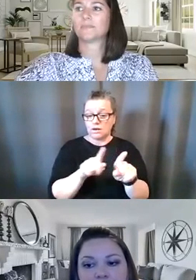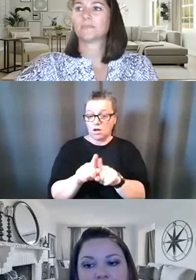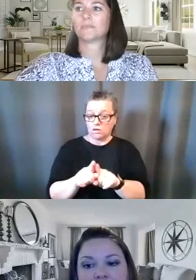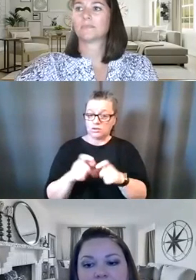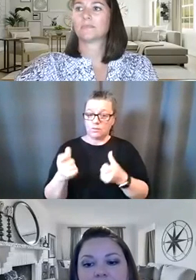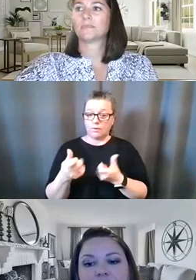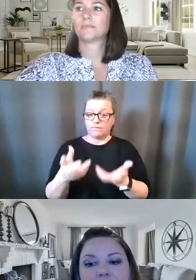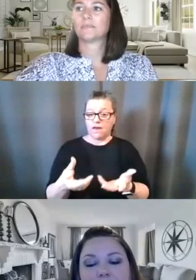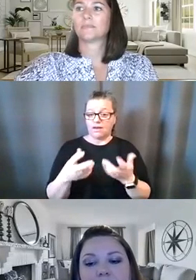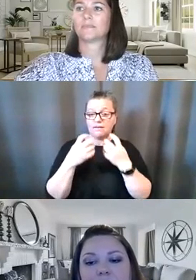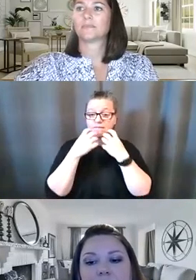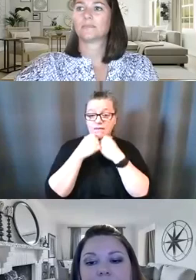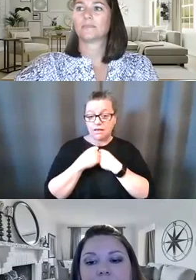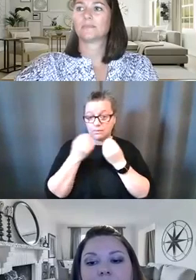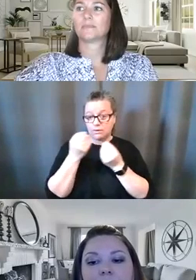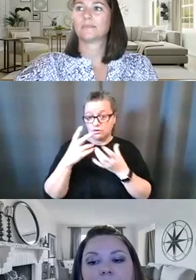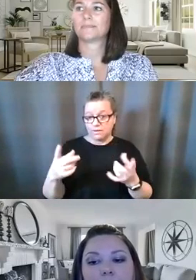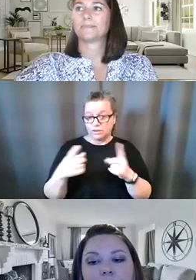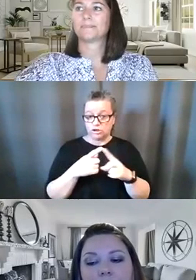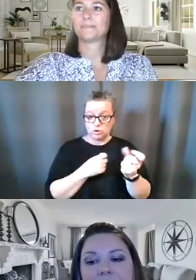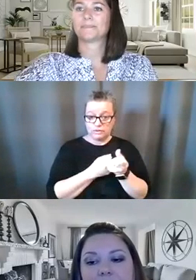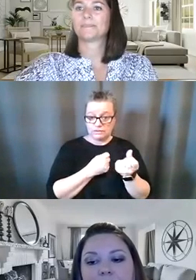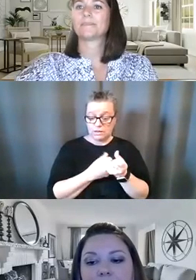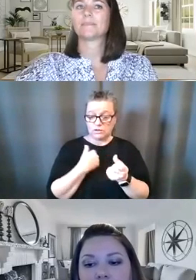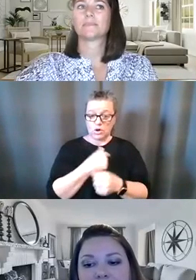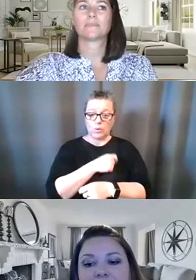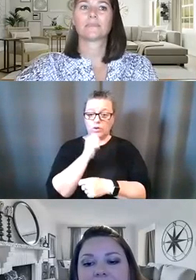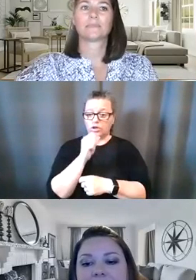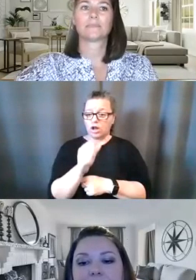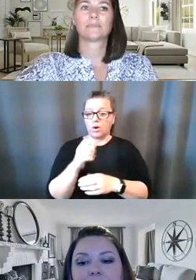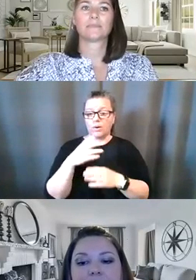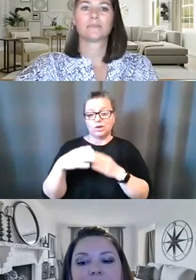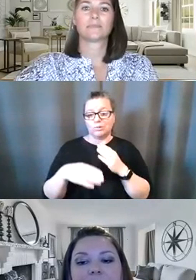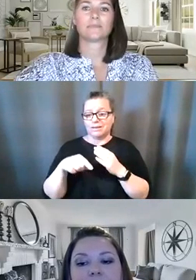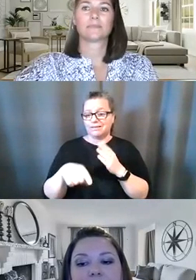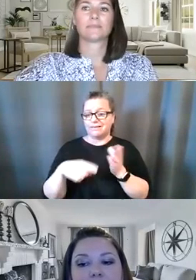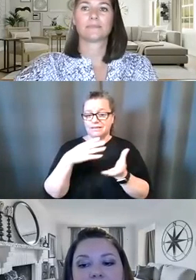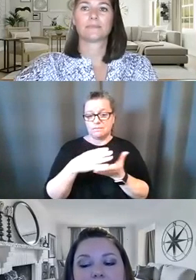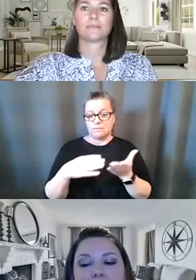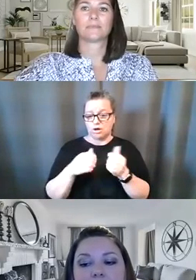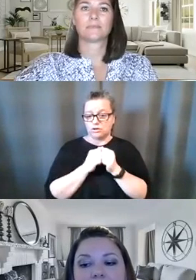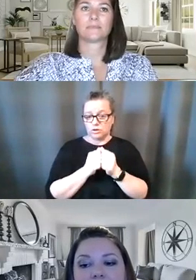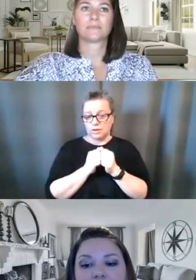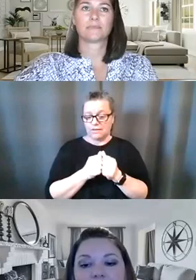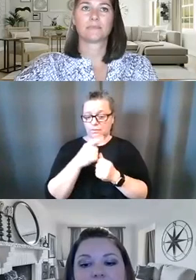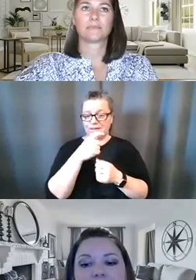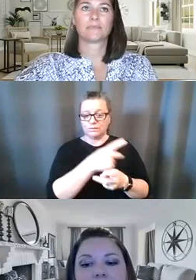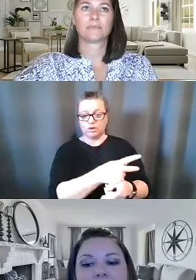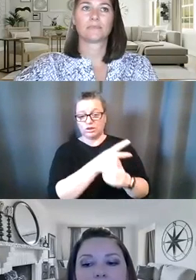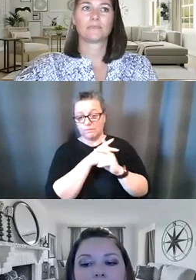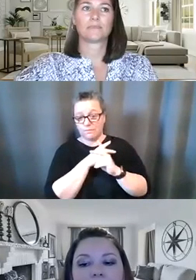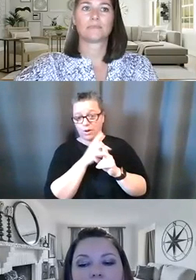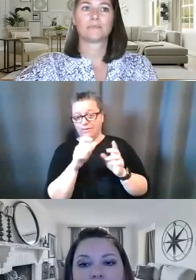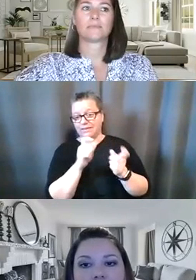valuable information to your sponsor. We're not going to complete this part together since we're just borrowing this change as